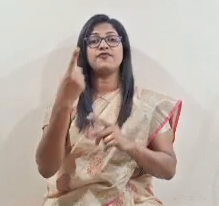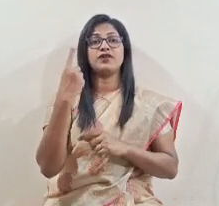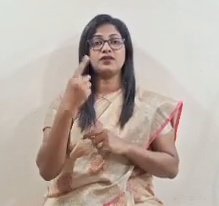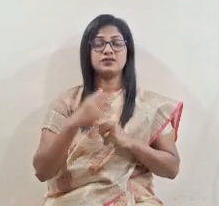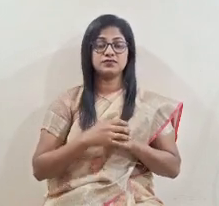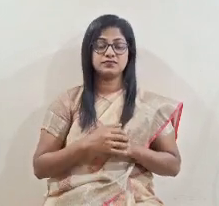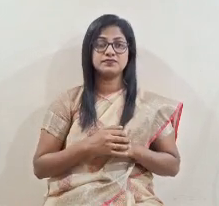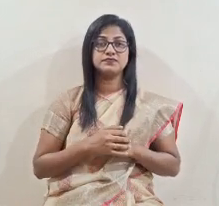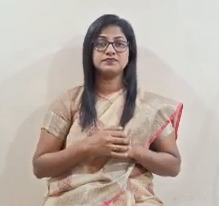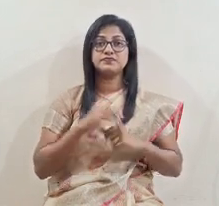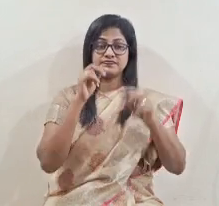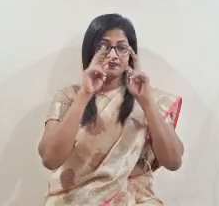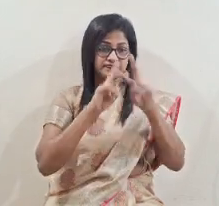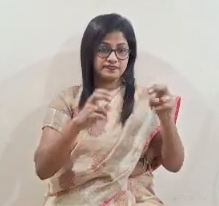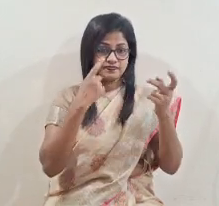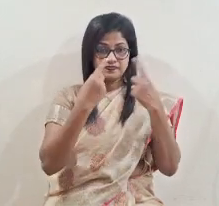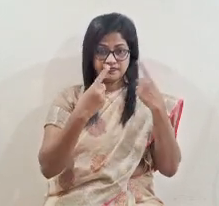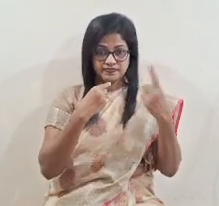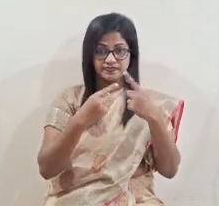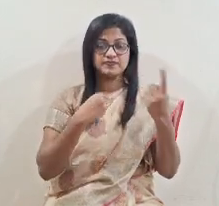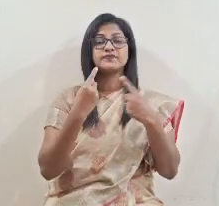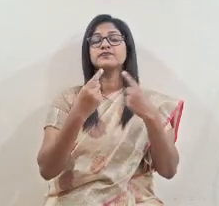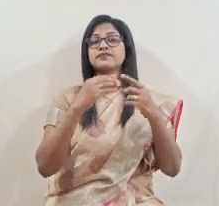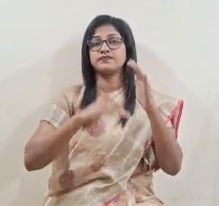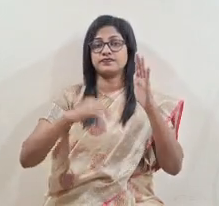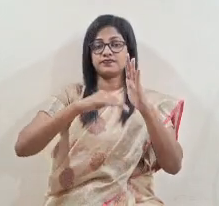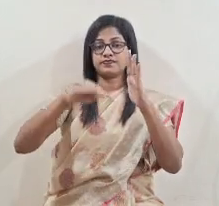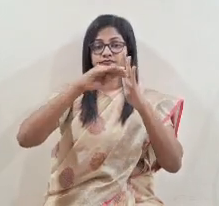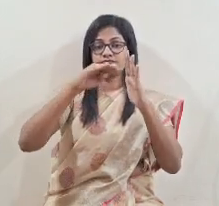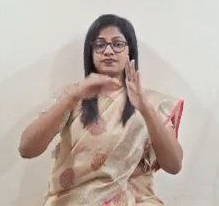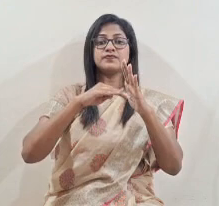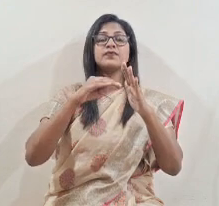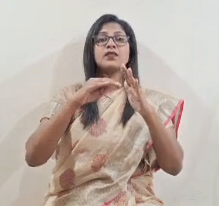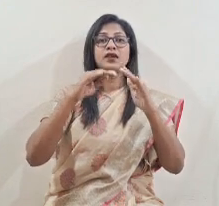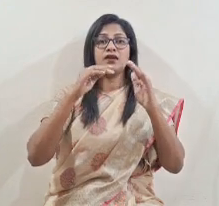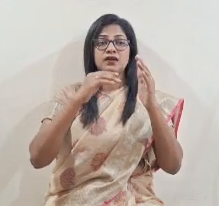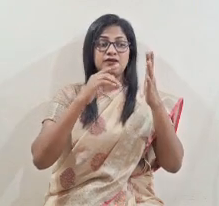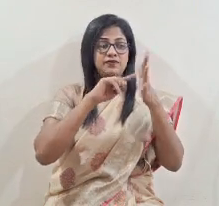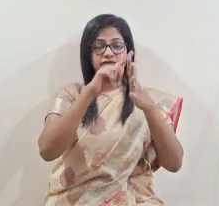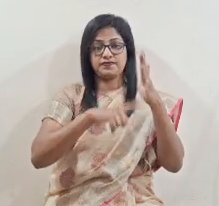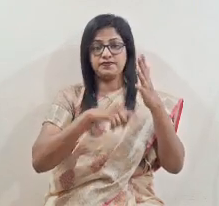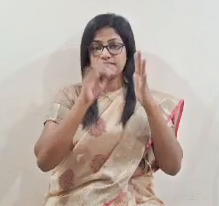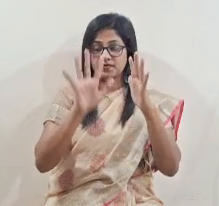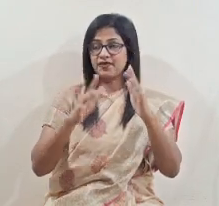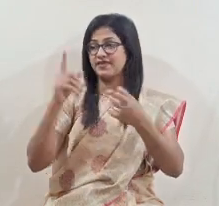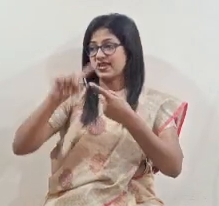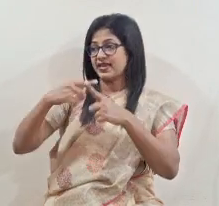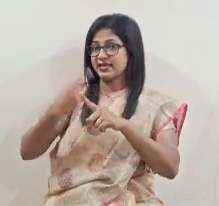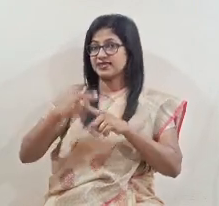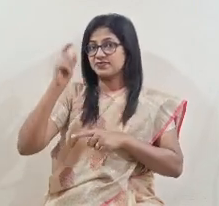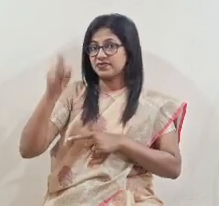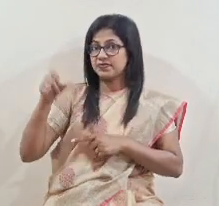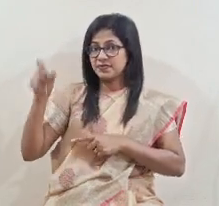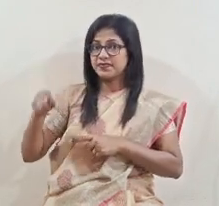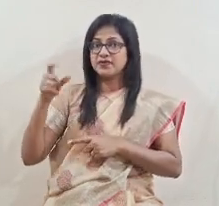the analytical hierarchy process has been used to rank these 5 parameters. An expert opinion was taken for these to rank